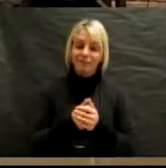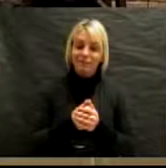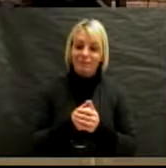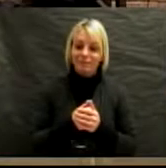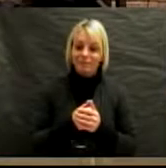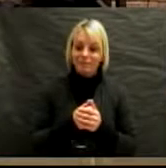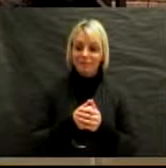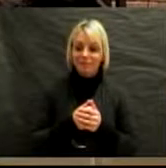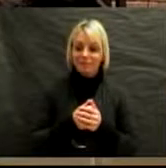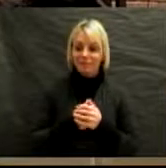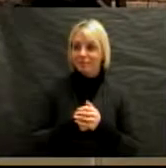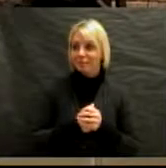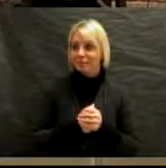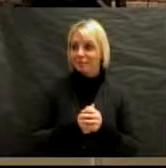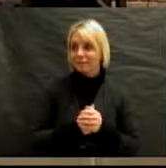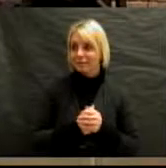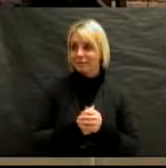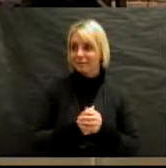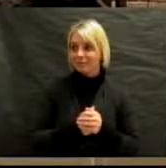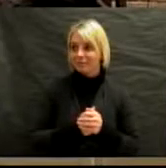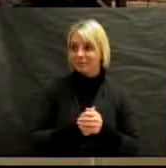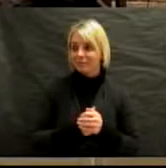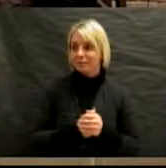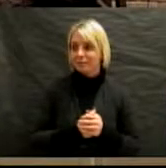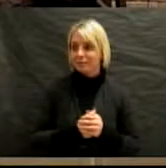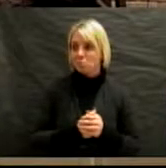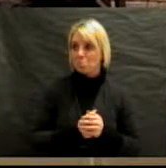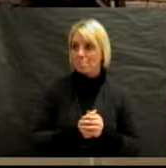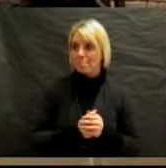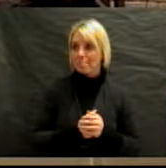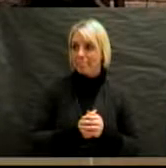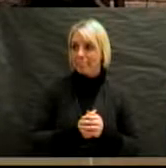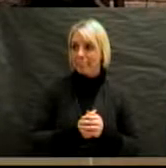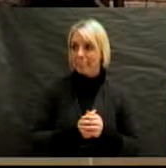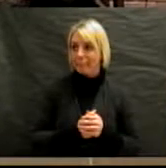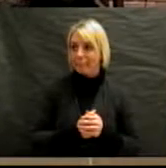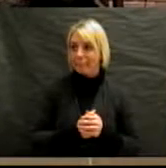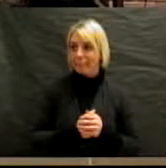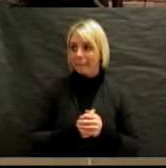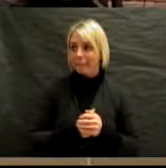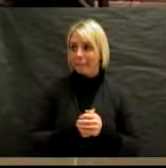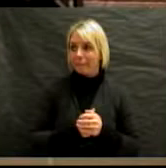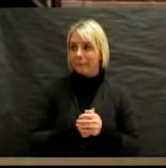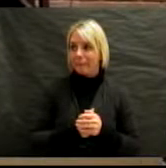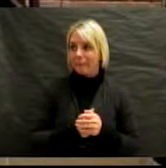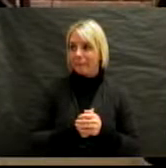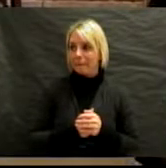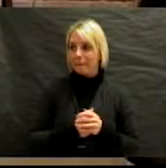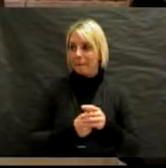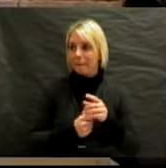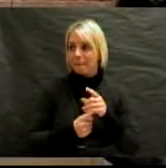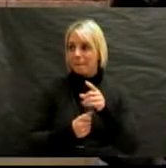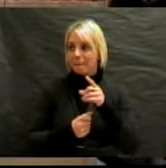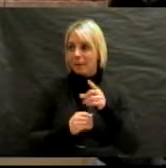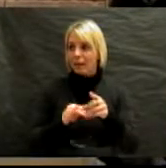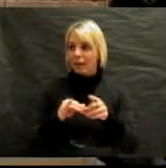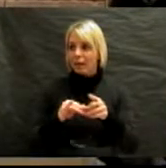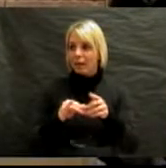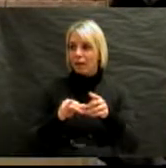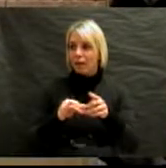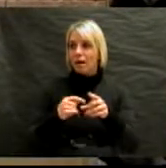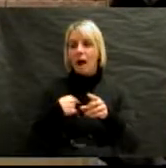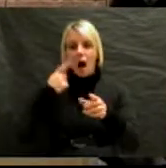I would agree with that somewhat, but I would also agree with what Jason said. It could be a position where someone is not